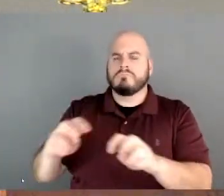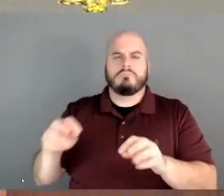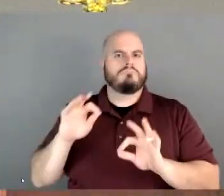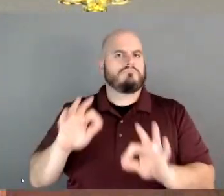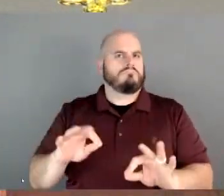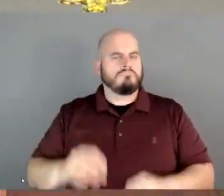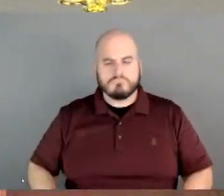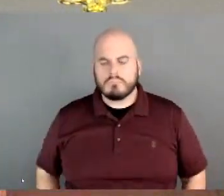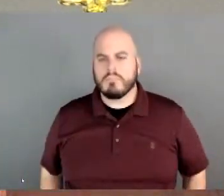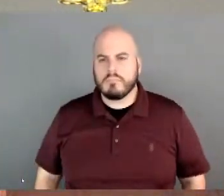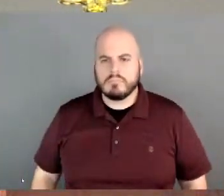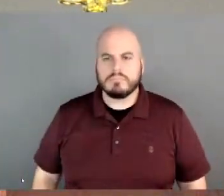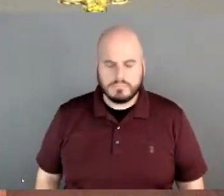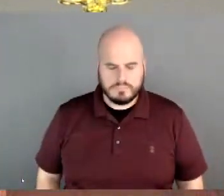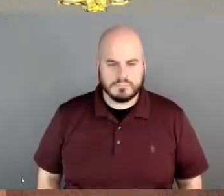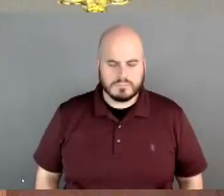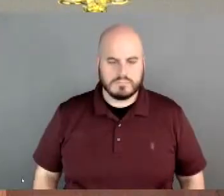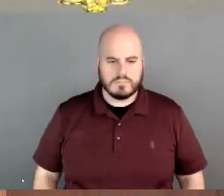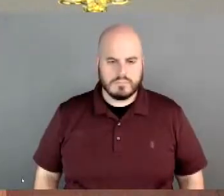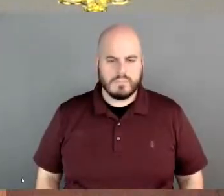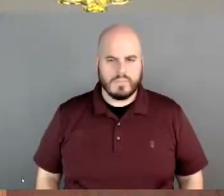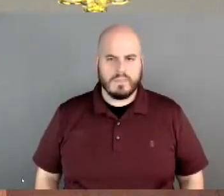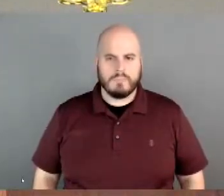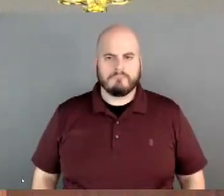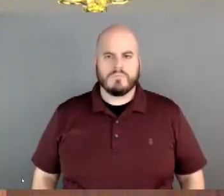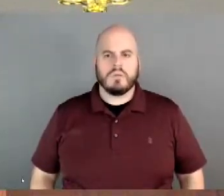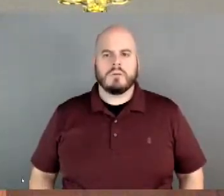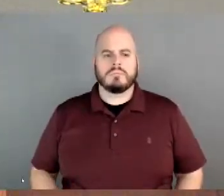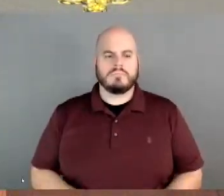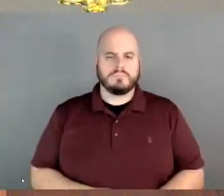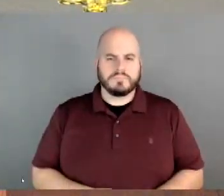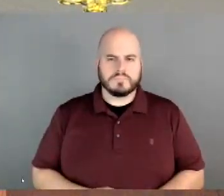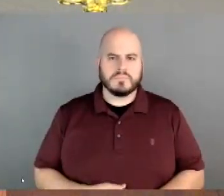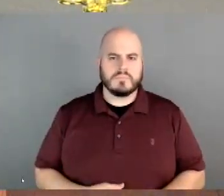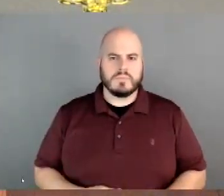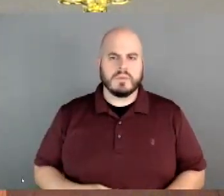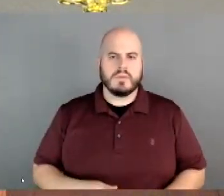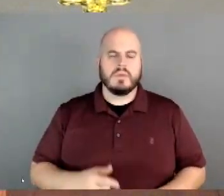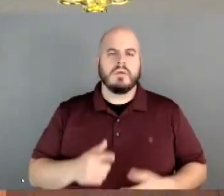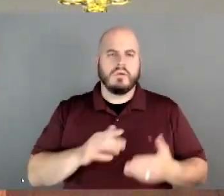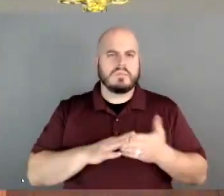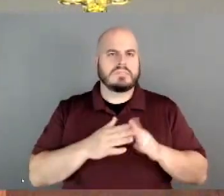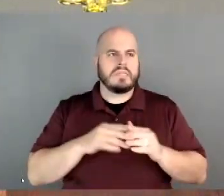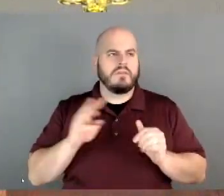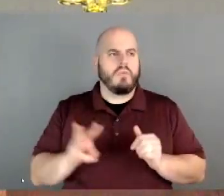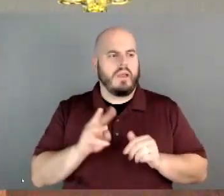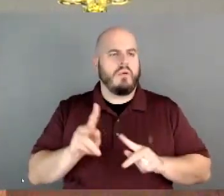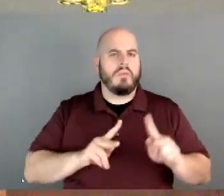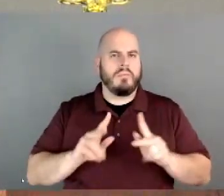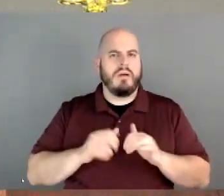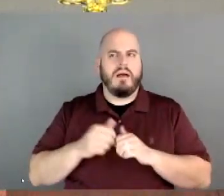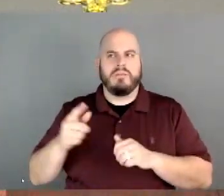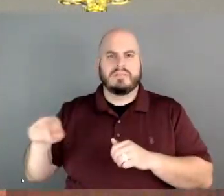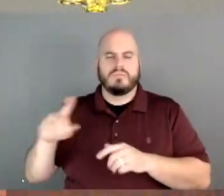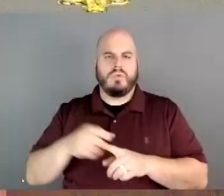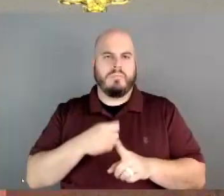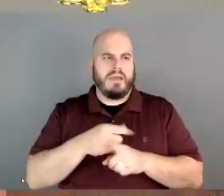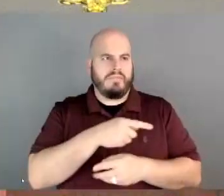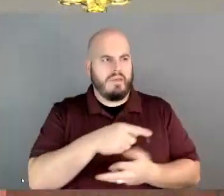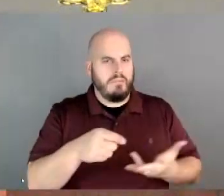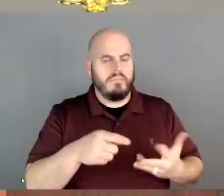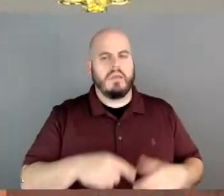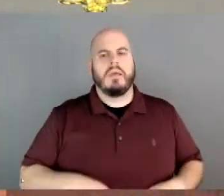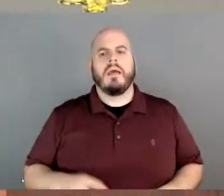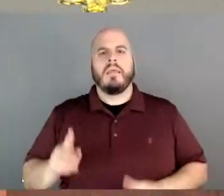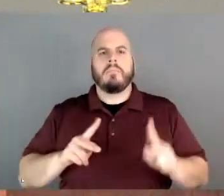facing service are still going to be City of Waco people, The people picking up the trash are going to be